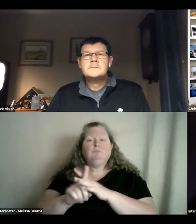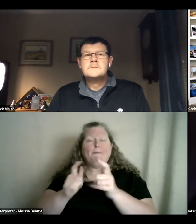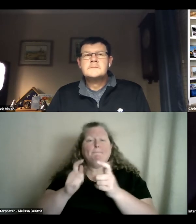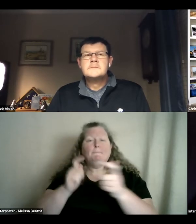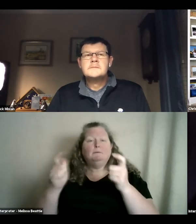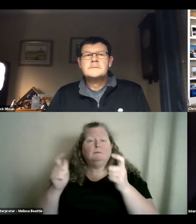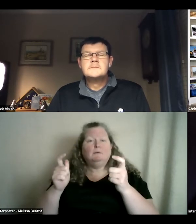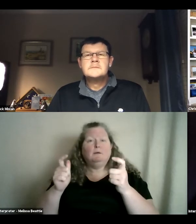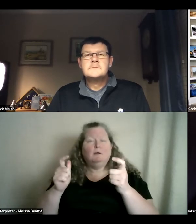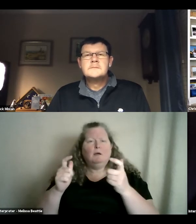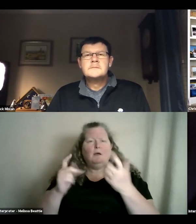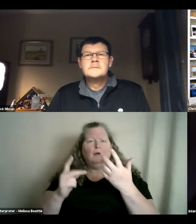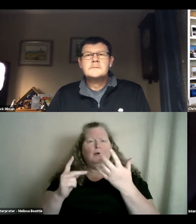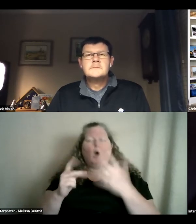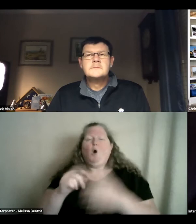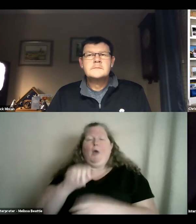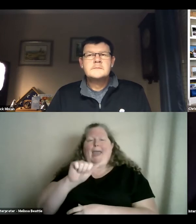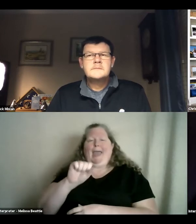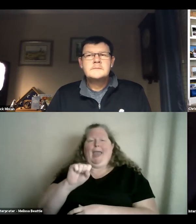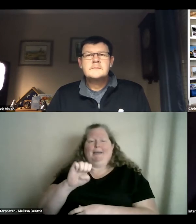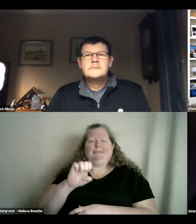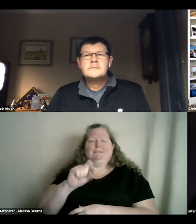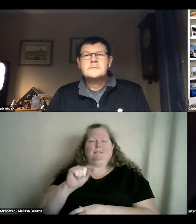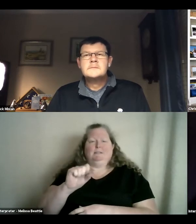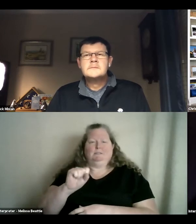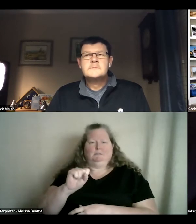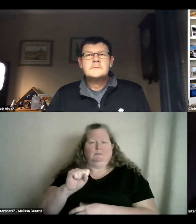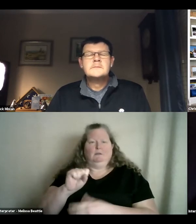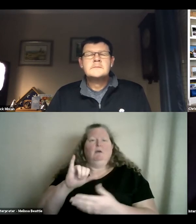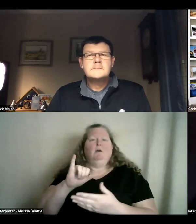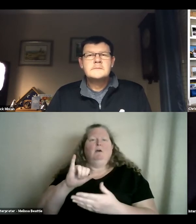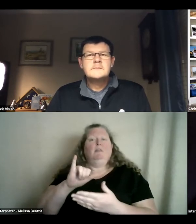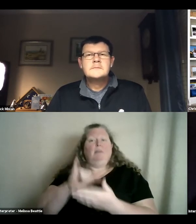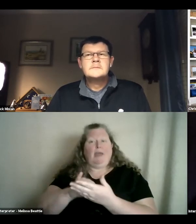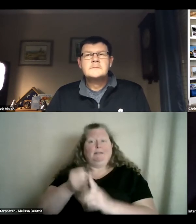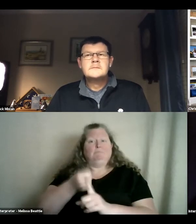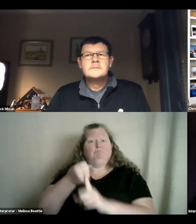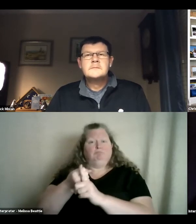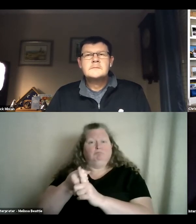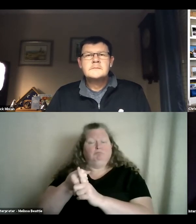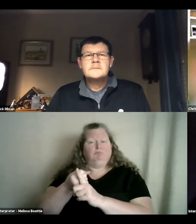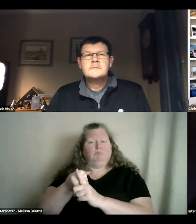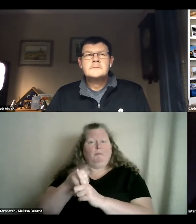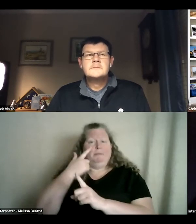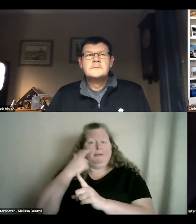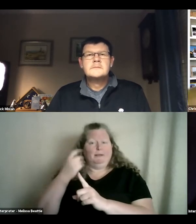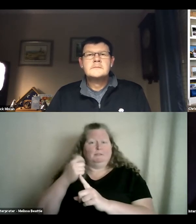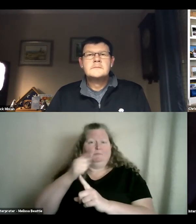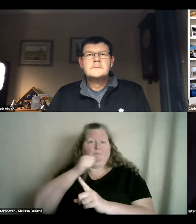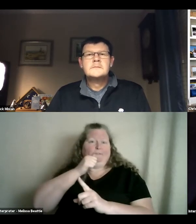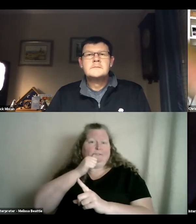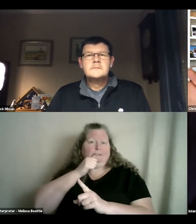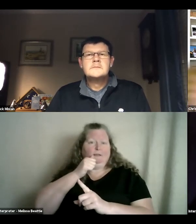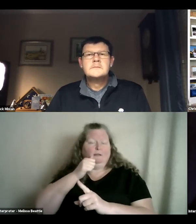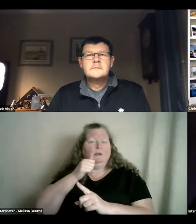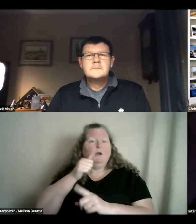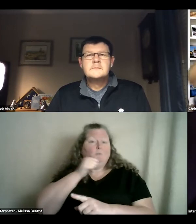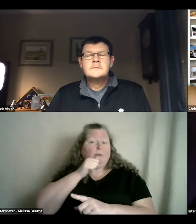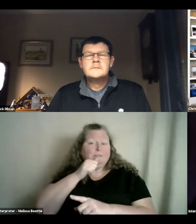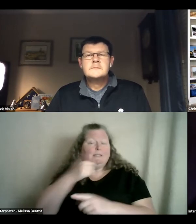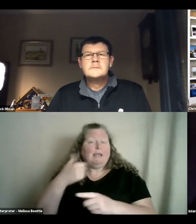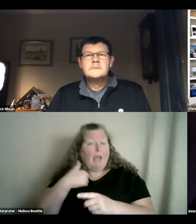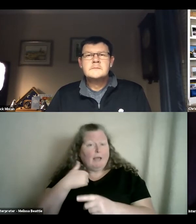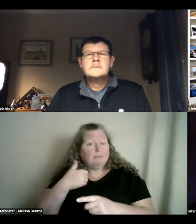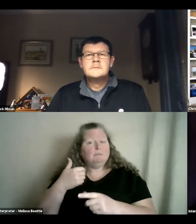So it is assets that are impacted by privacy. And privacy also has a lifetime, has a life expectancy, has a